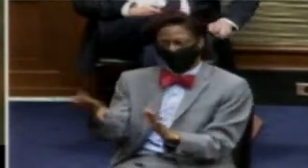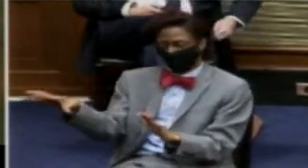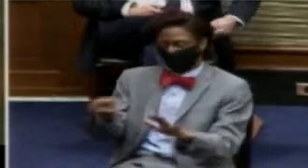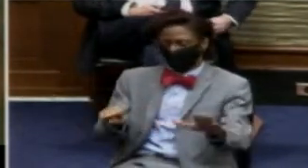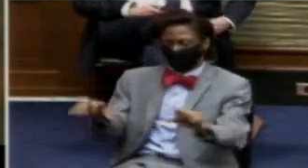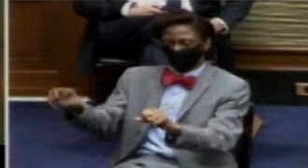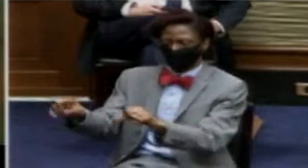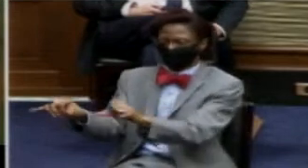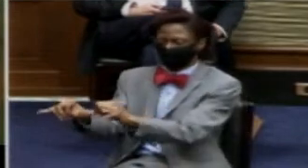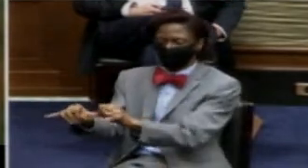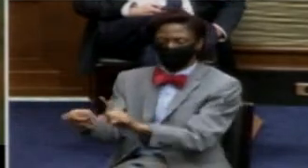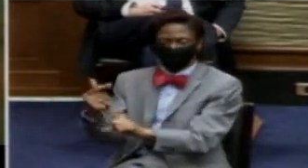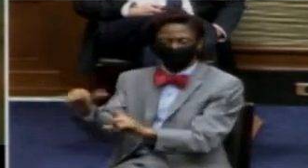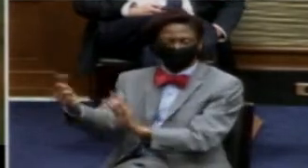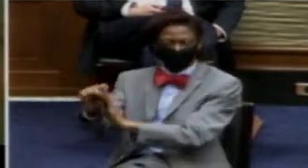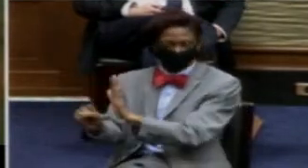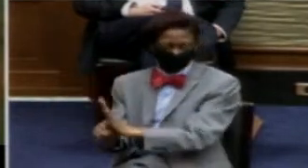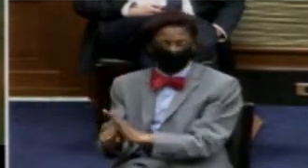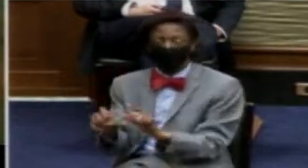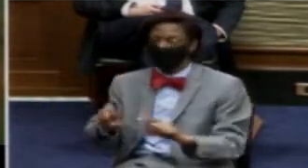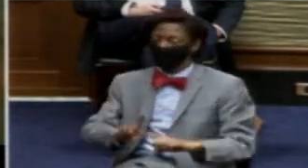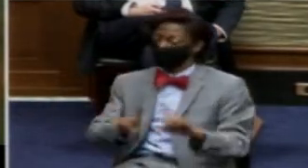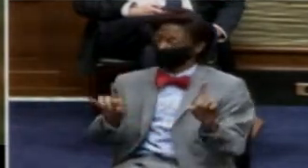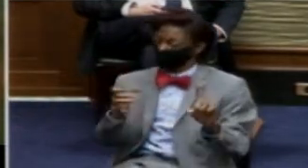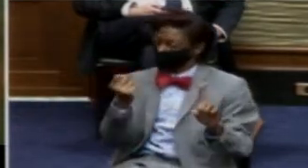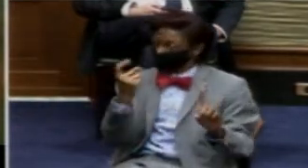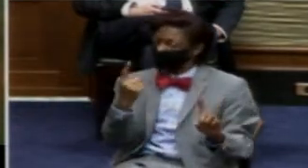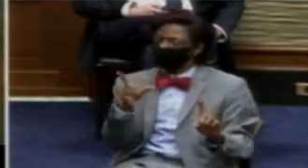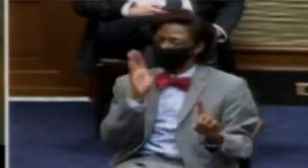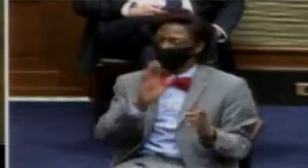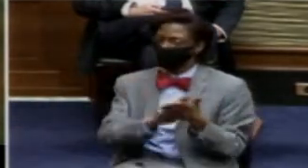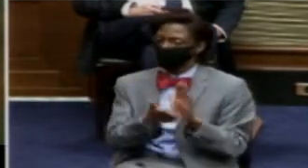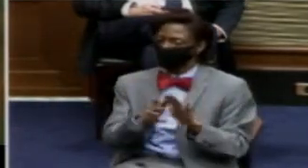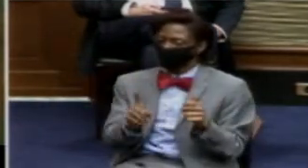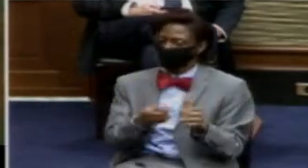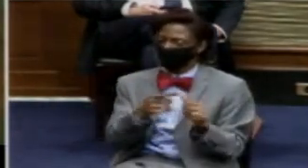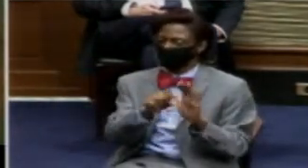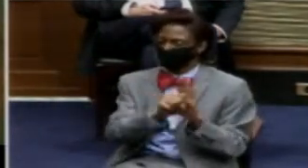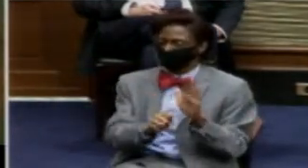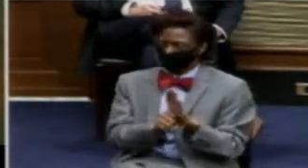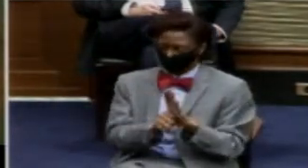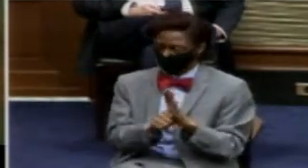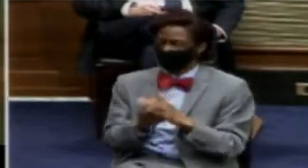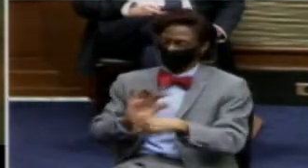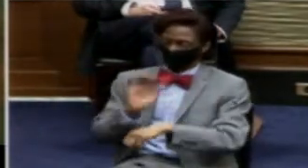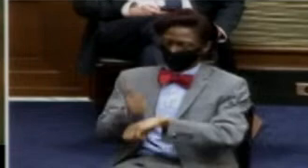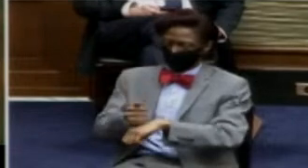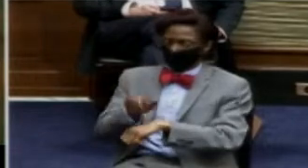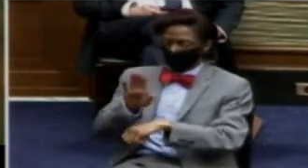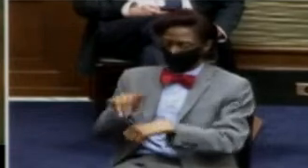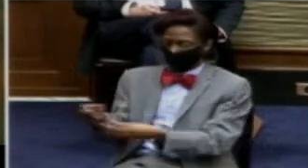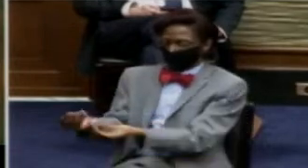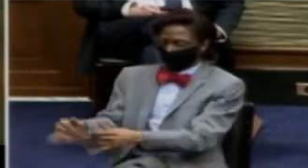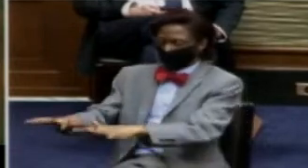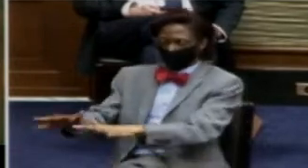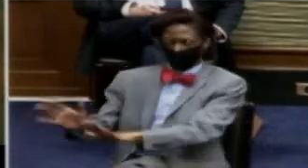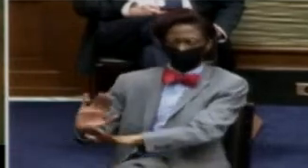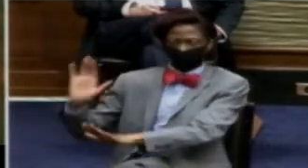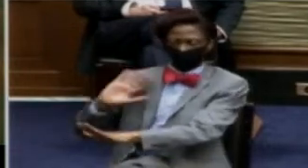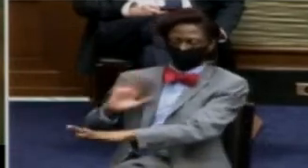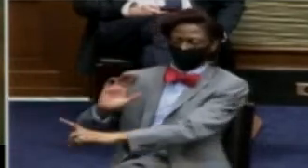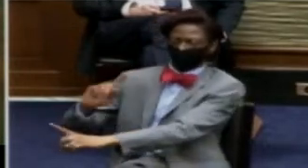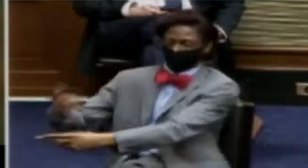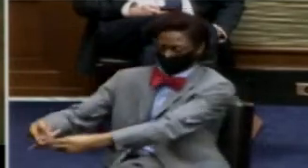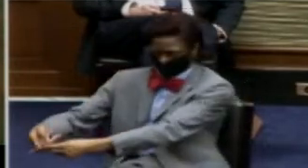others. However, it would be the first state to be formed from land previously designated as the seat of